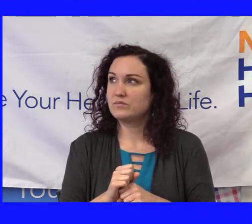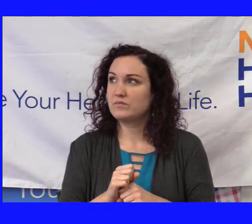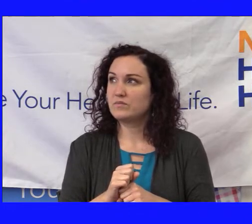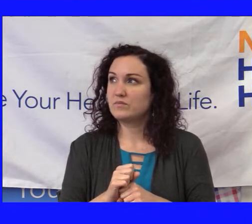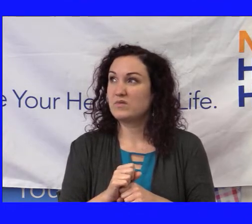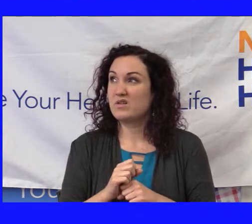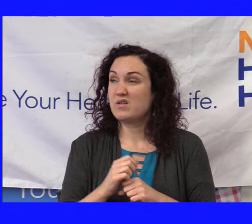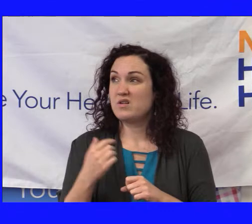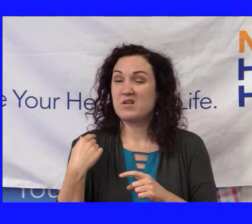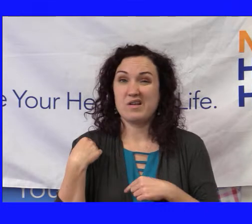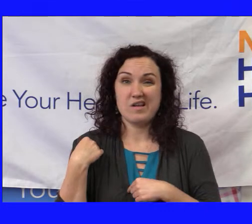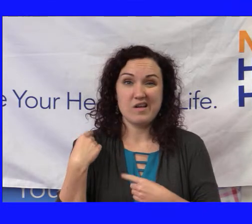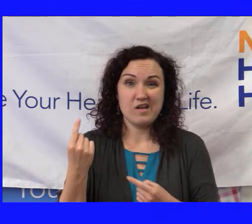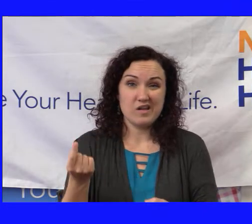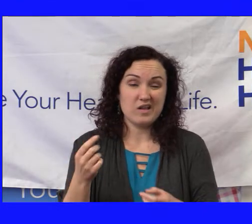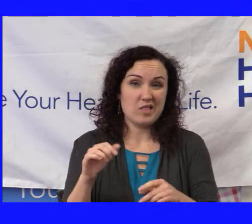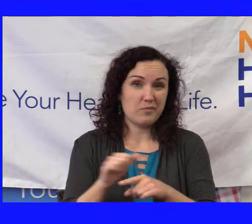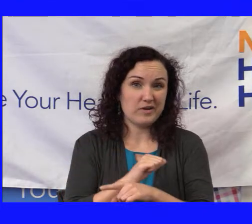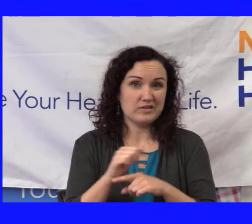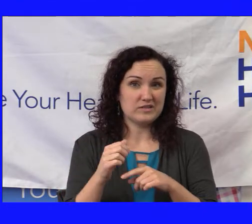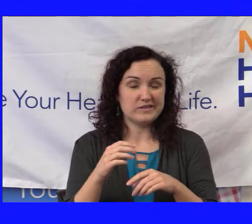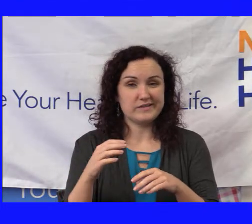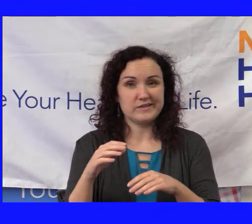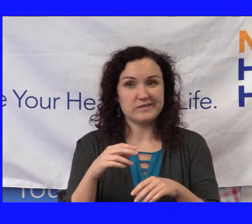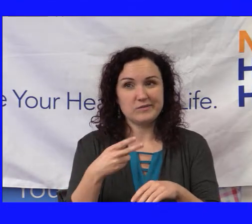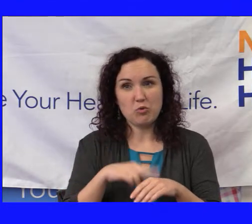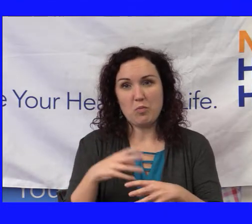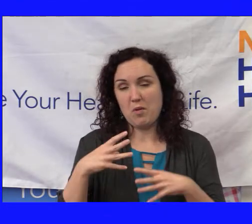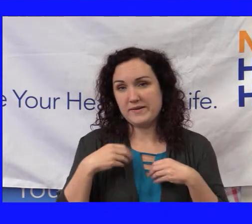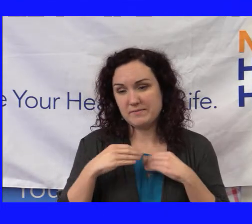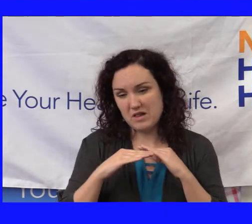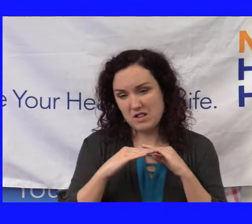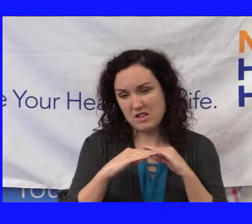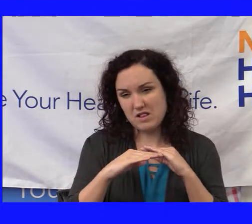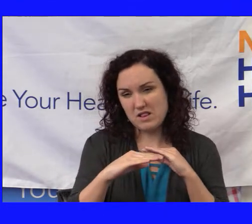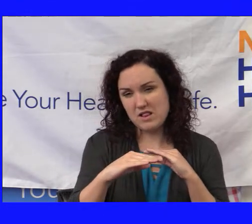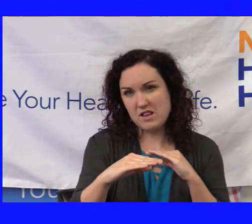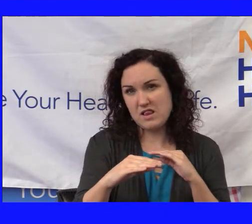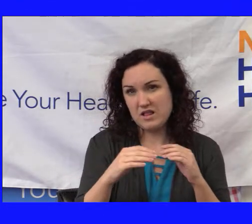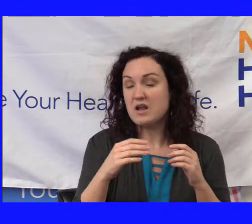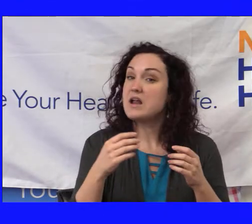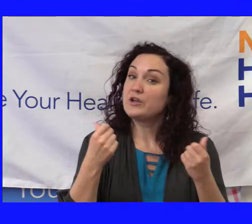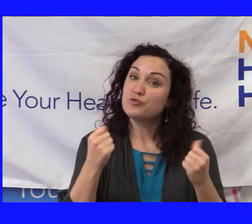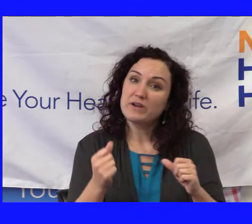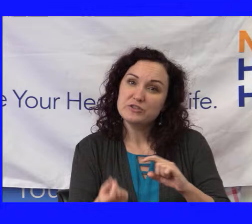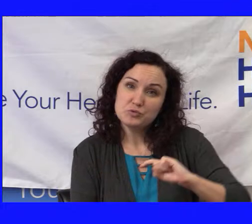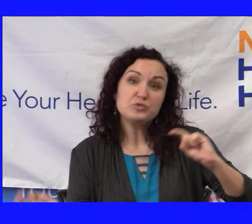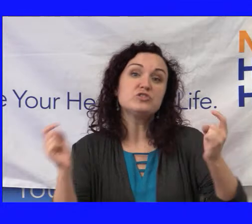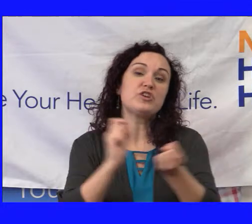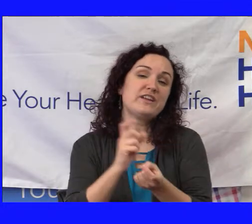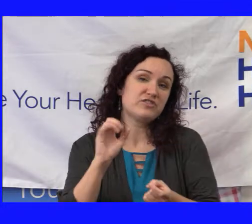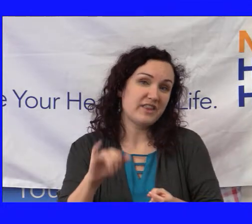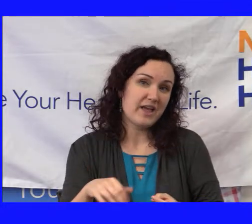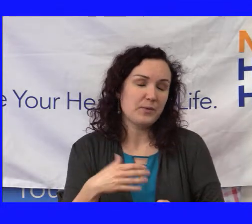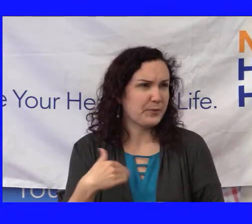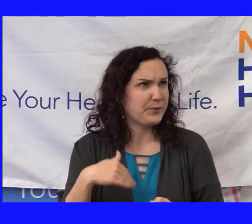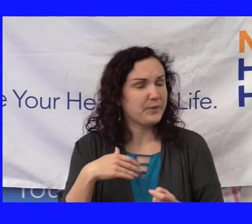in place that, whether they were intended or unintended, are difficult to change nonetheless, and it's highly technical